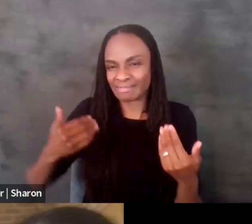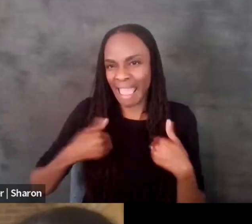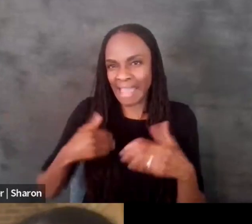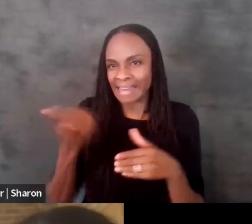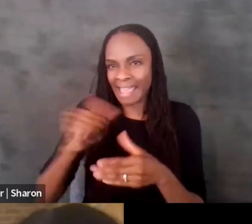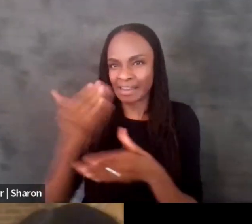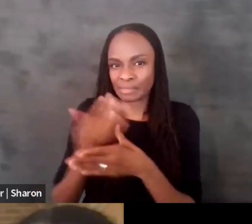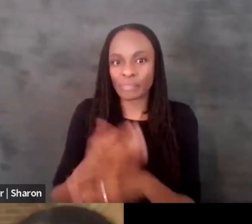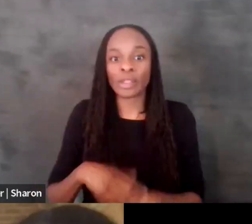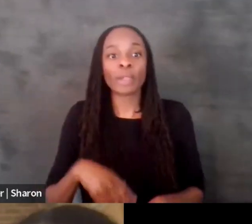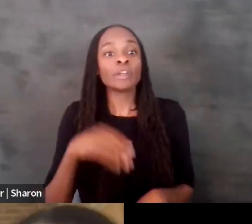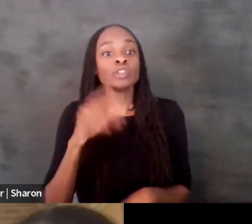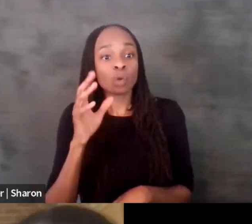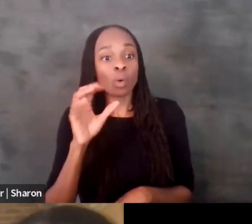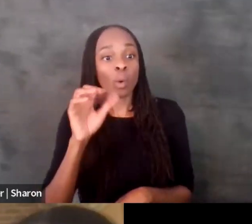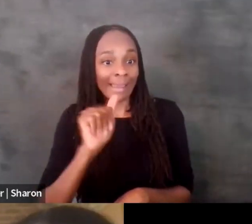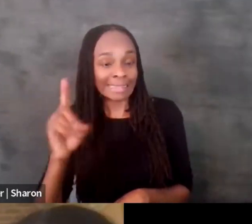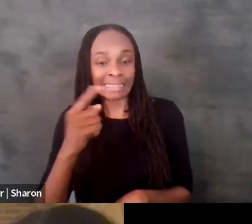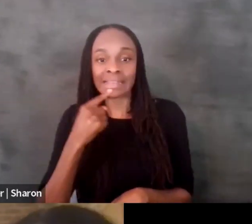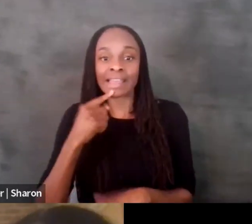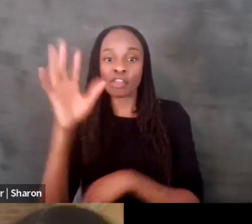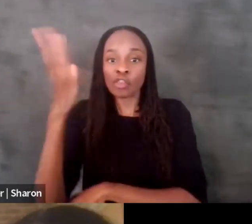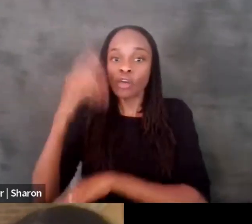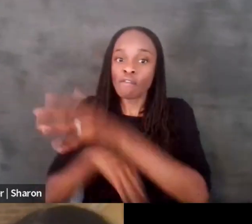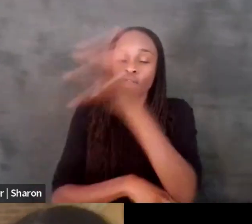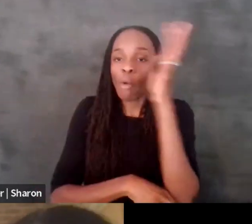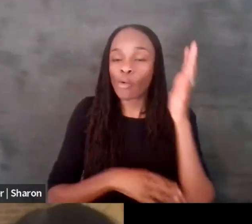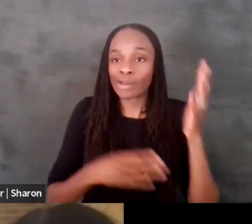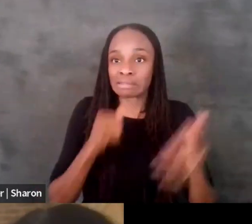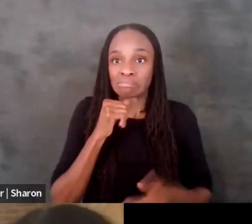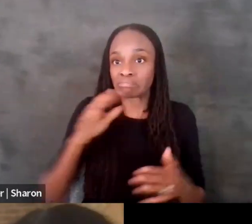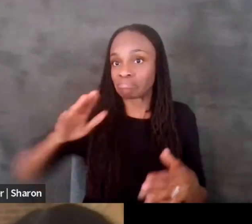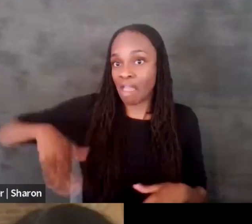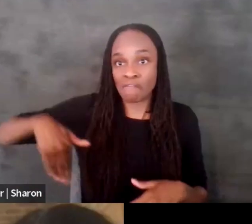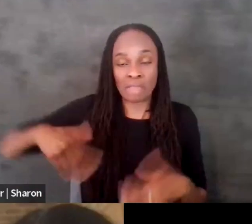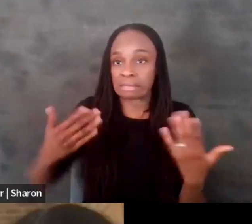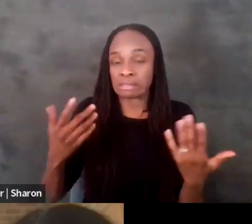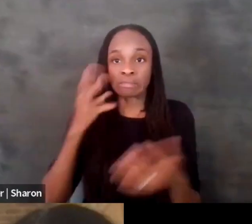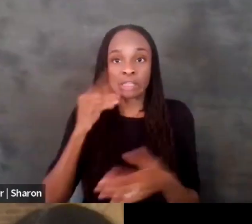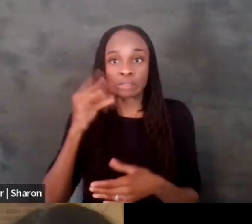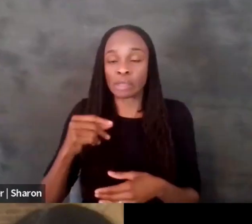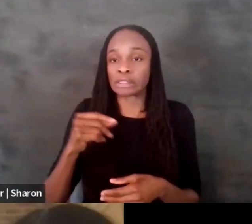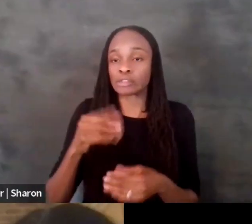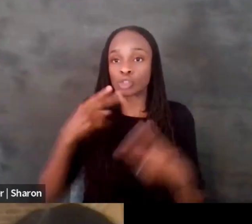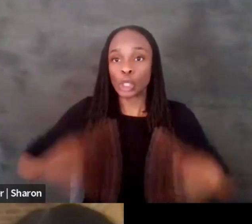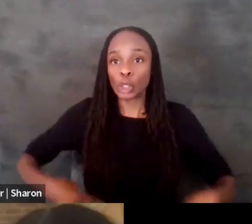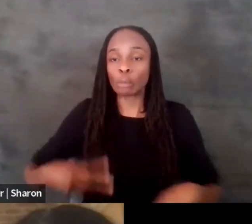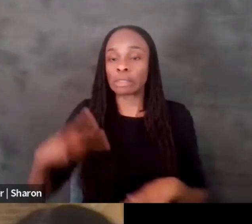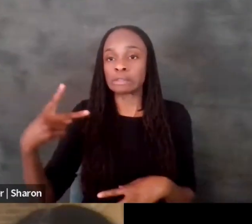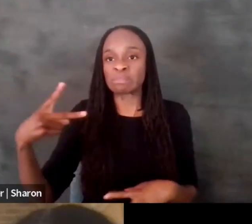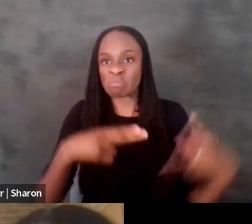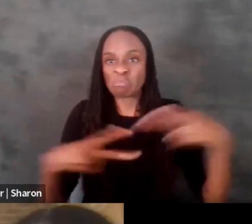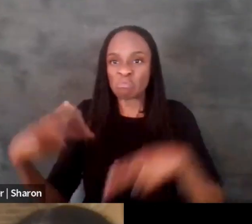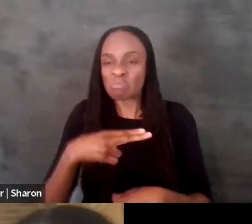not gone through deforestation. So they have all the right. logs have not been cut there, or people haven't destroyed the